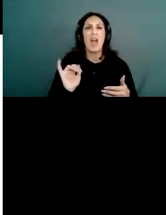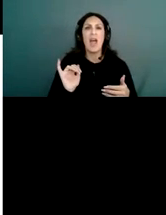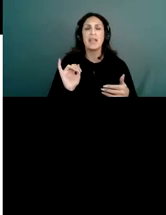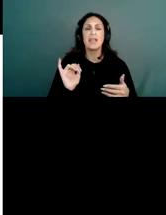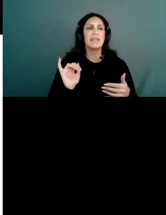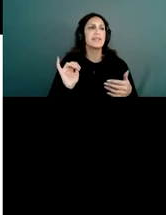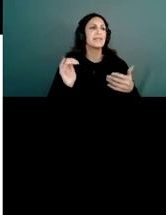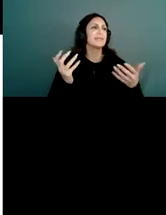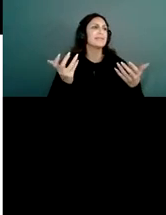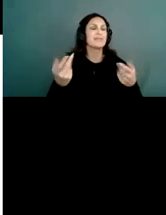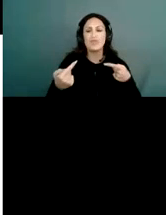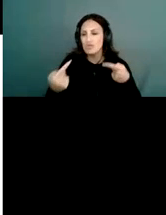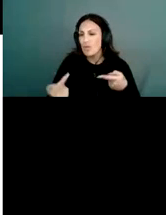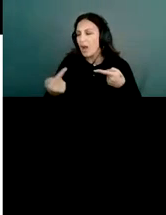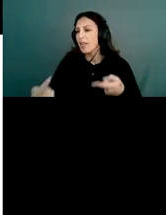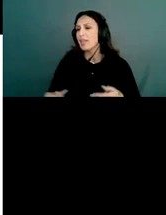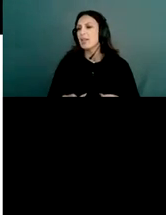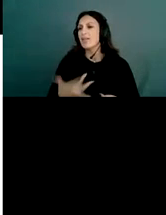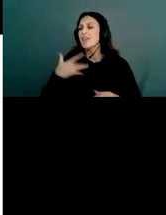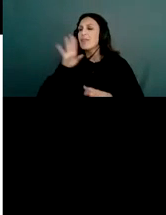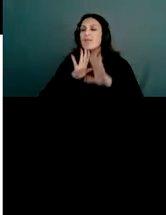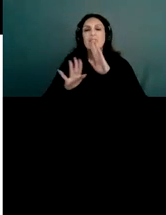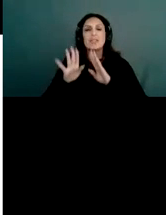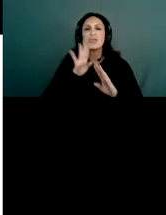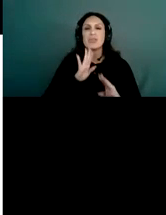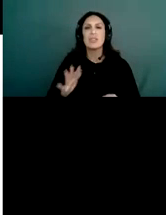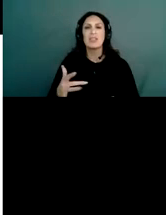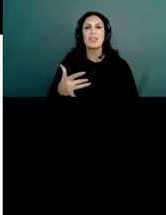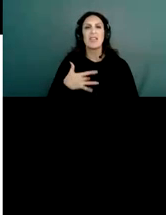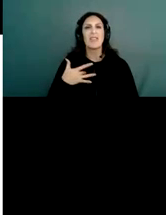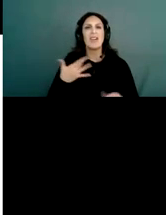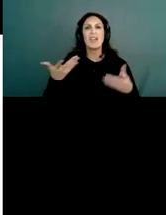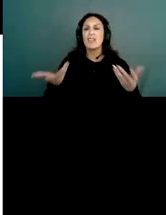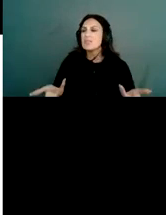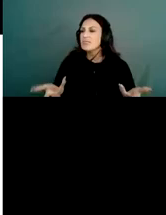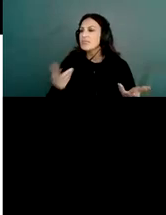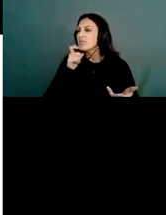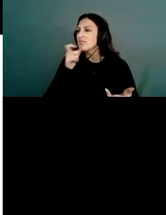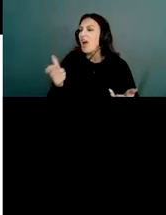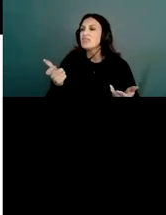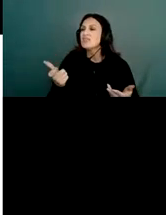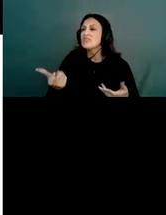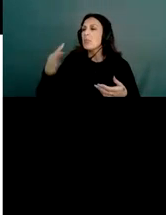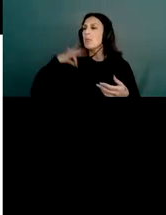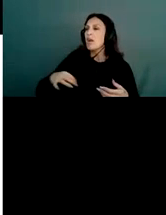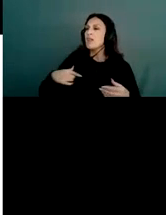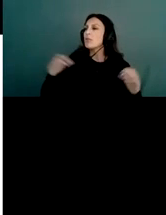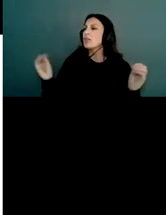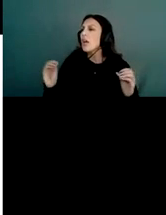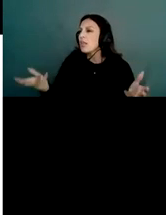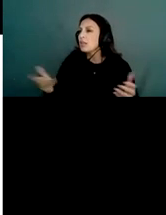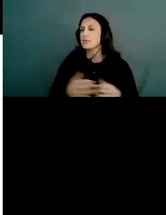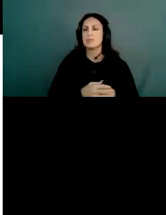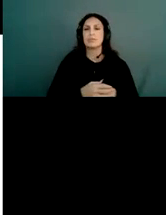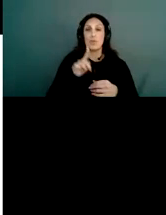they're actually not getting the usage minutes that are required. Another question is, what is my child's